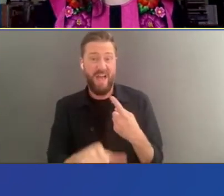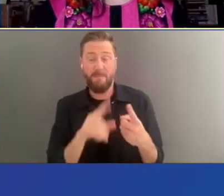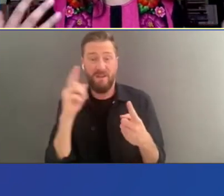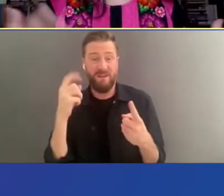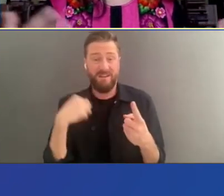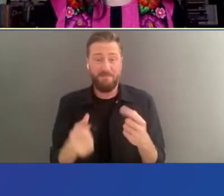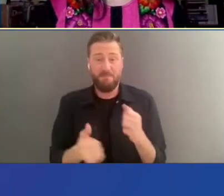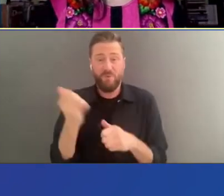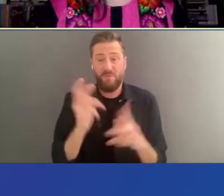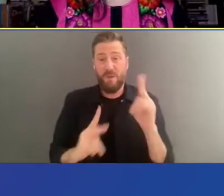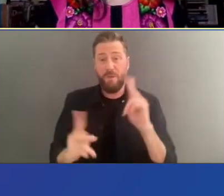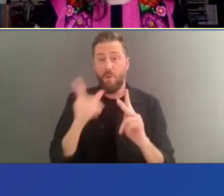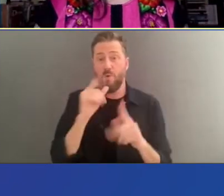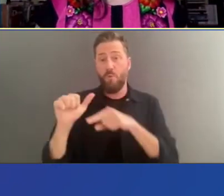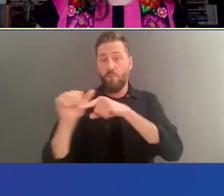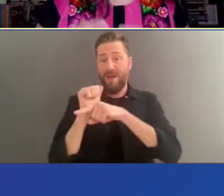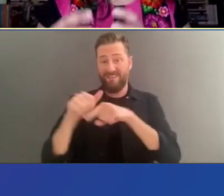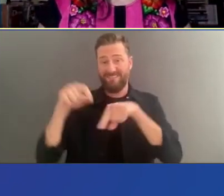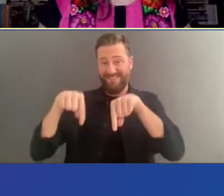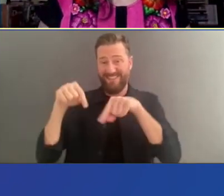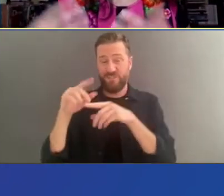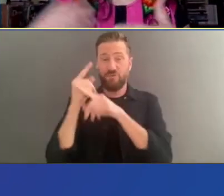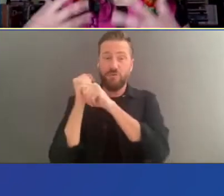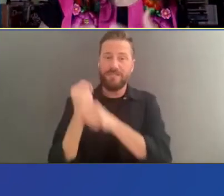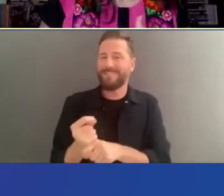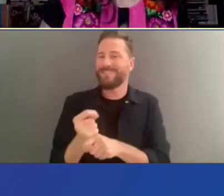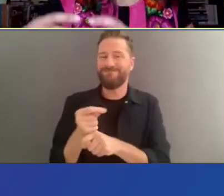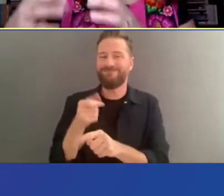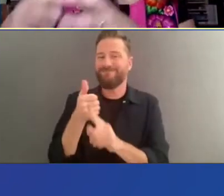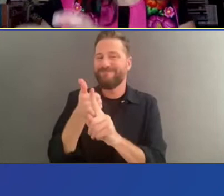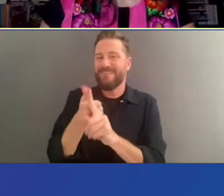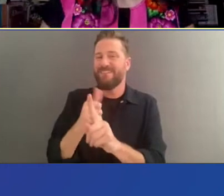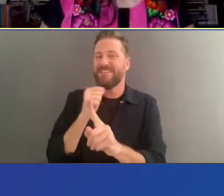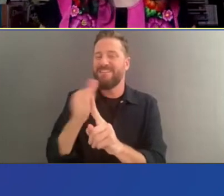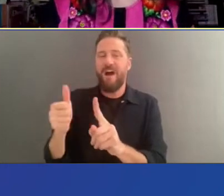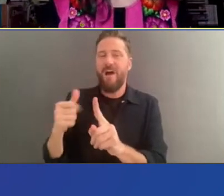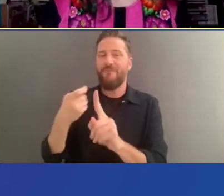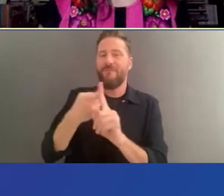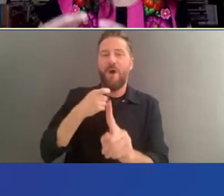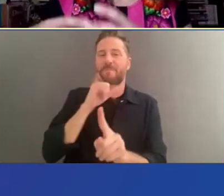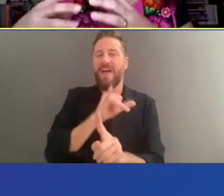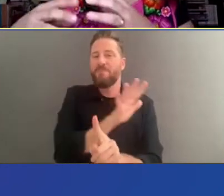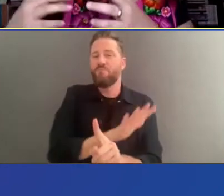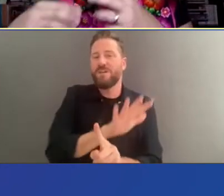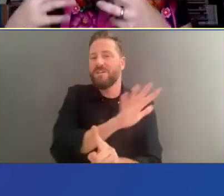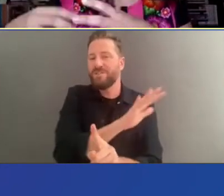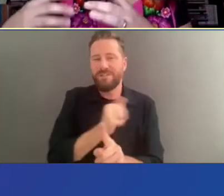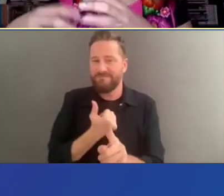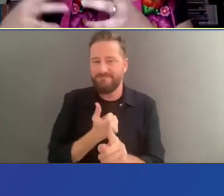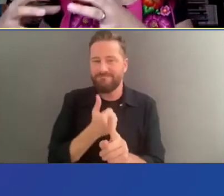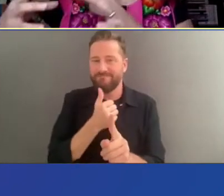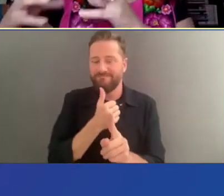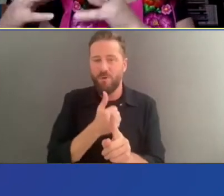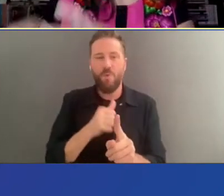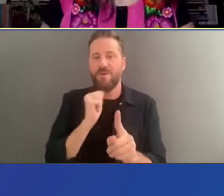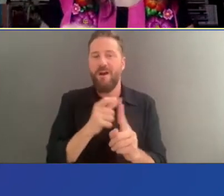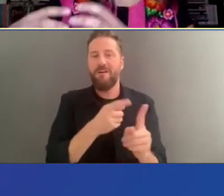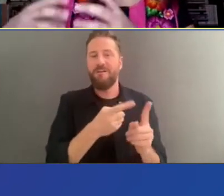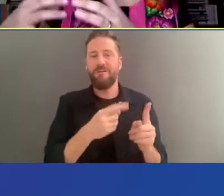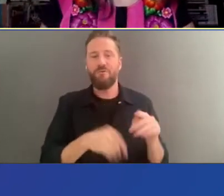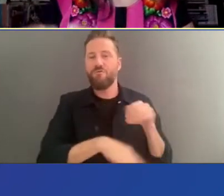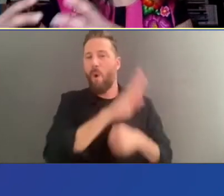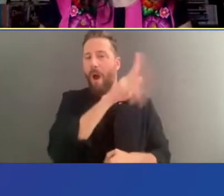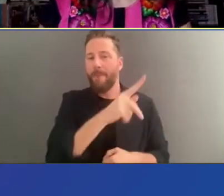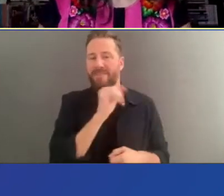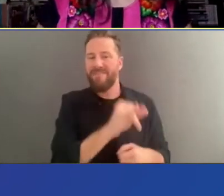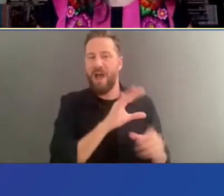who practice this tradition we are not from that region. We do not come from that cultural